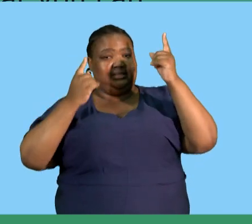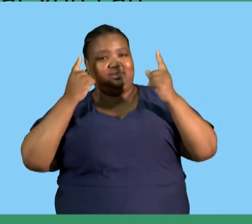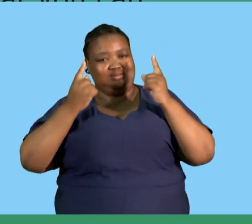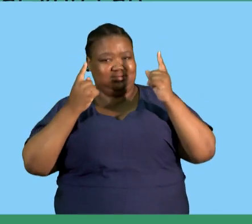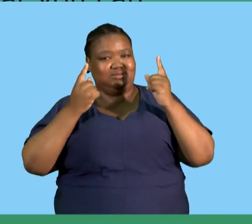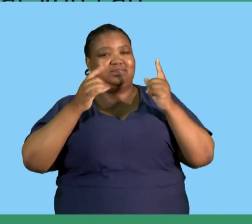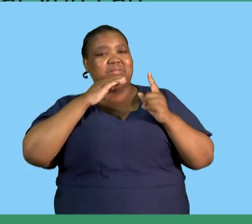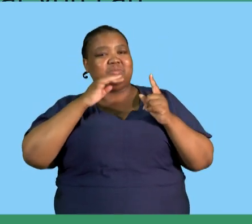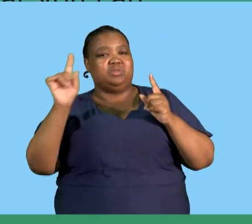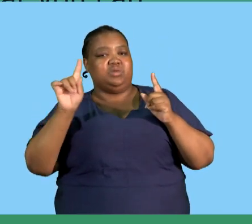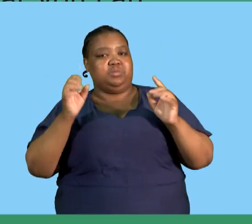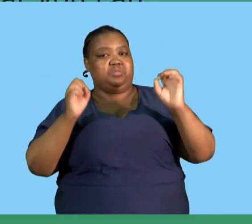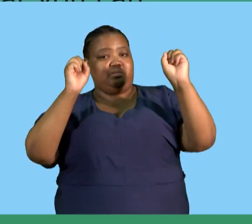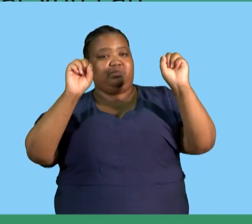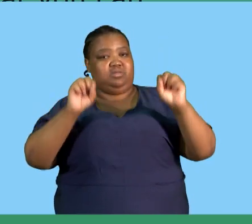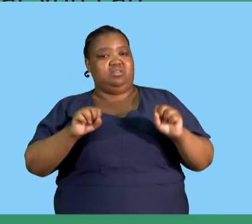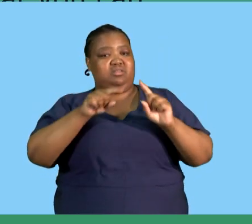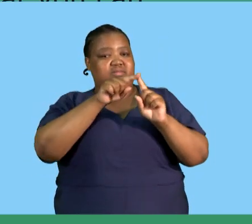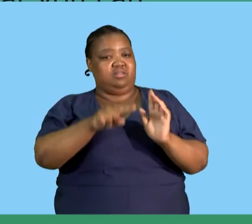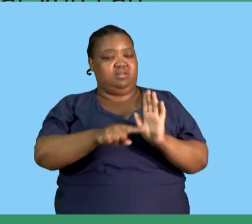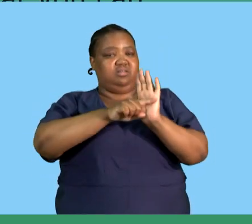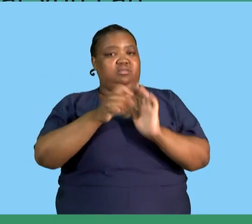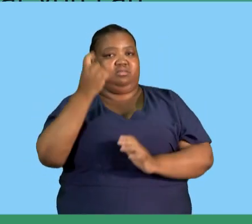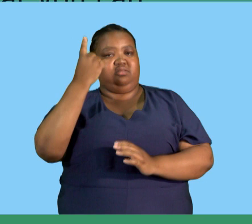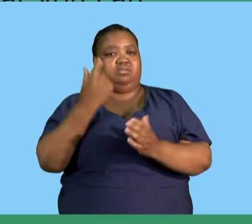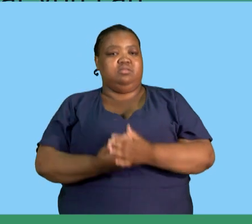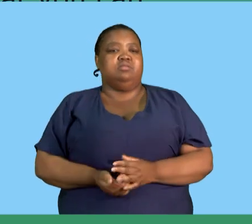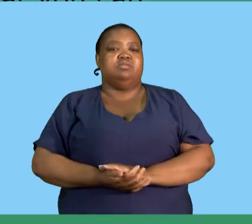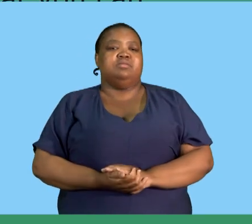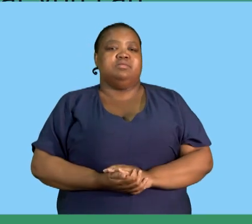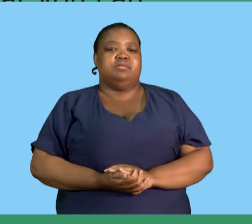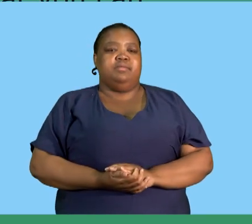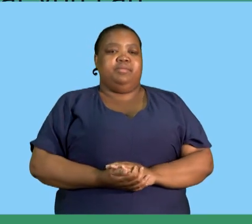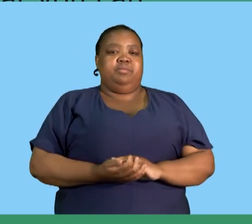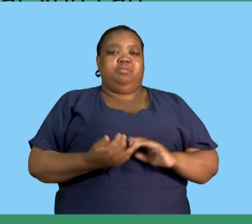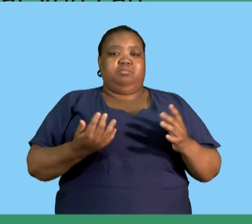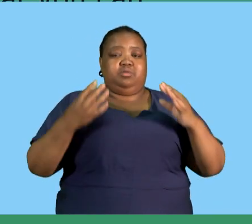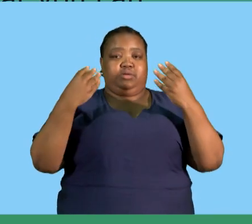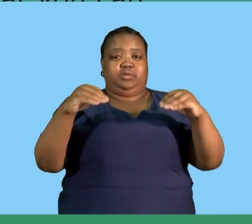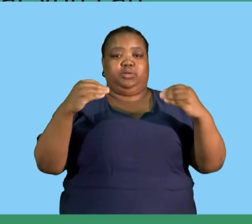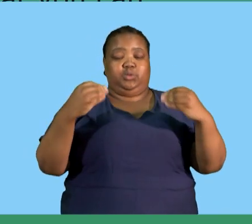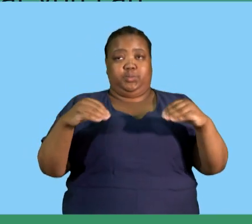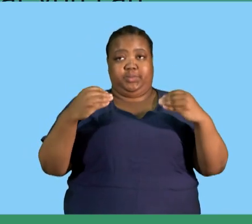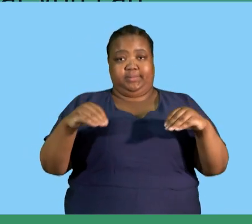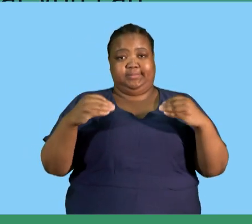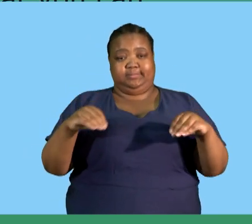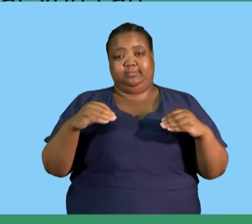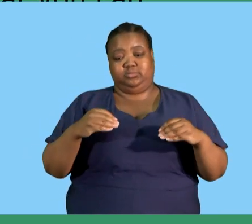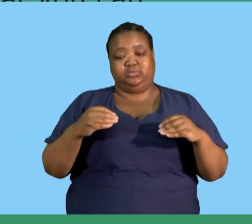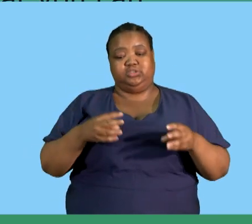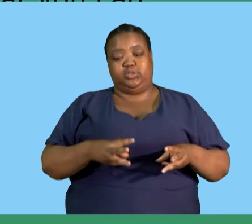thinking and then you can be able to understand the advantages. When studying ways in which